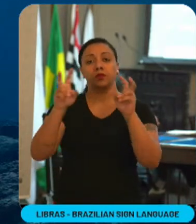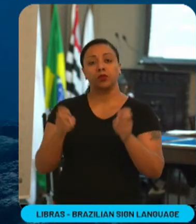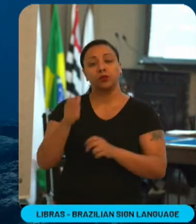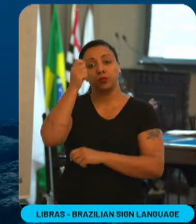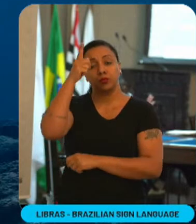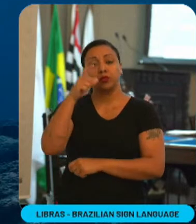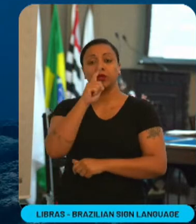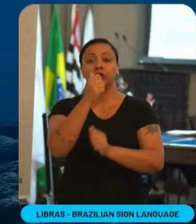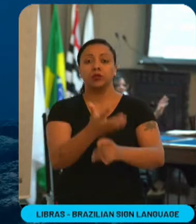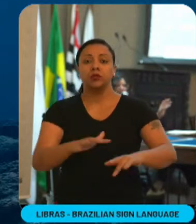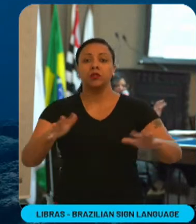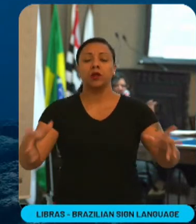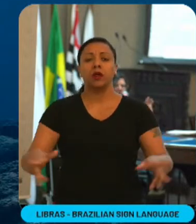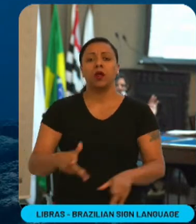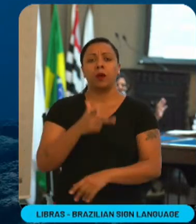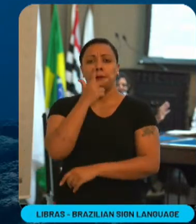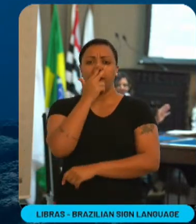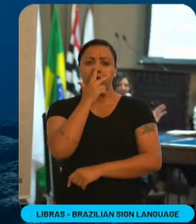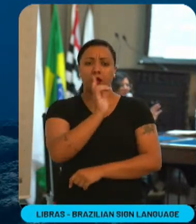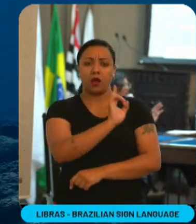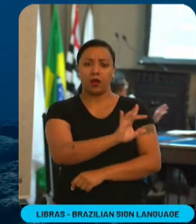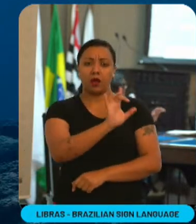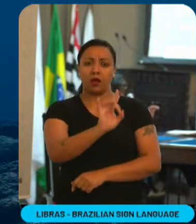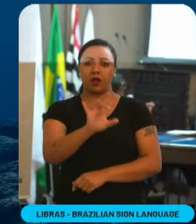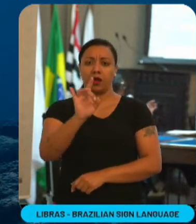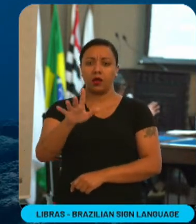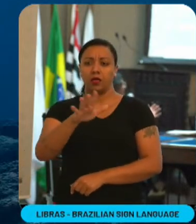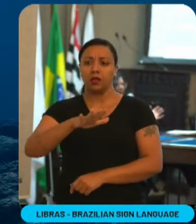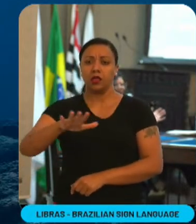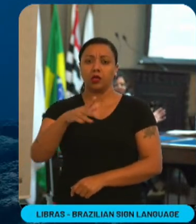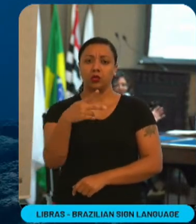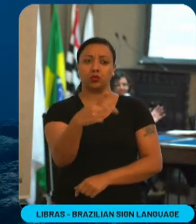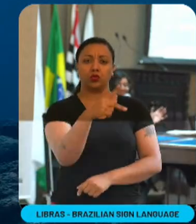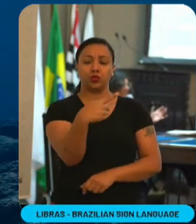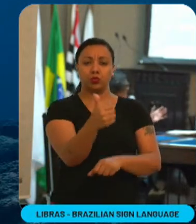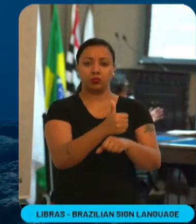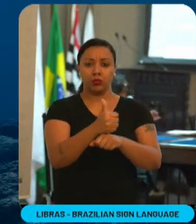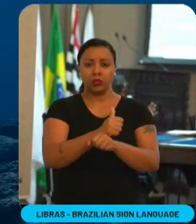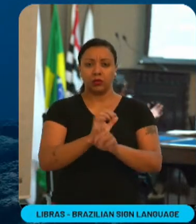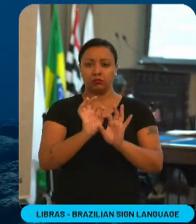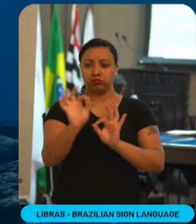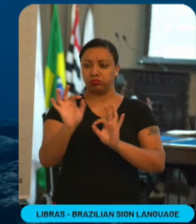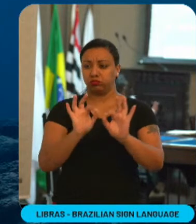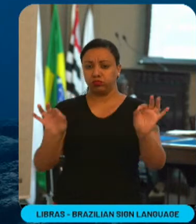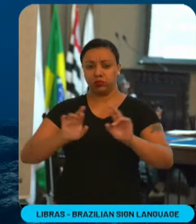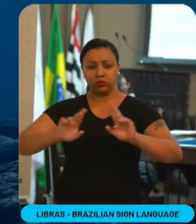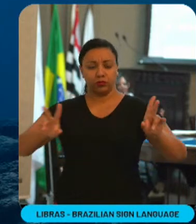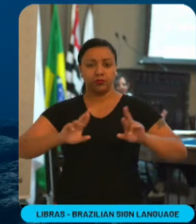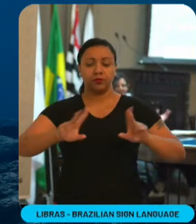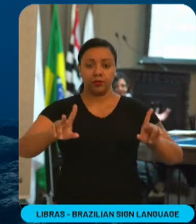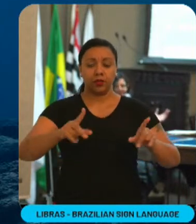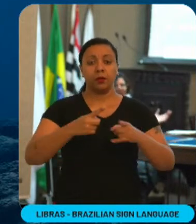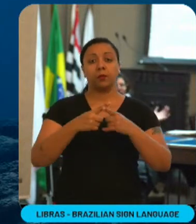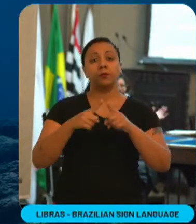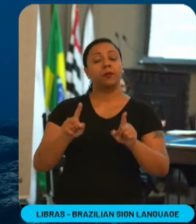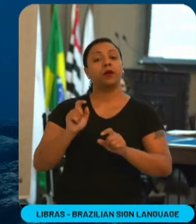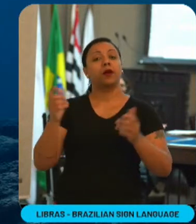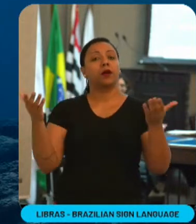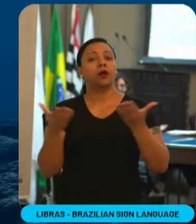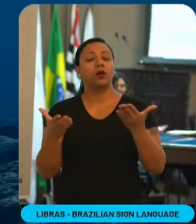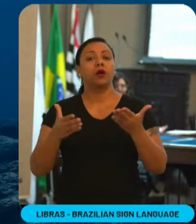of ocean culture, it seems that they were distant areas,